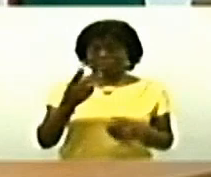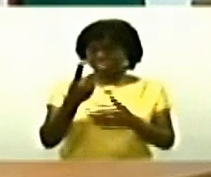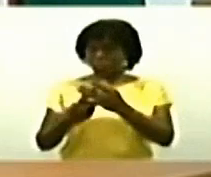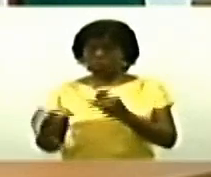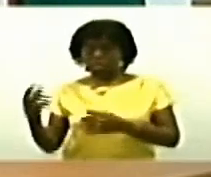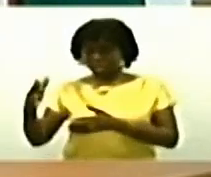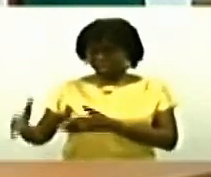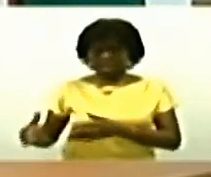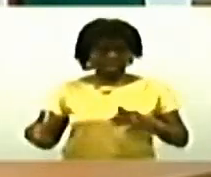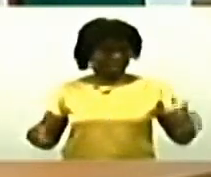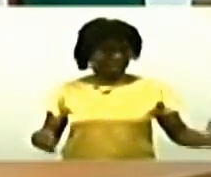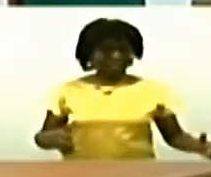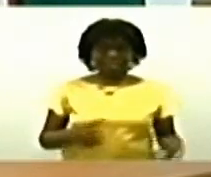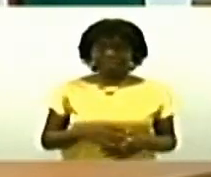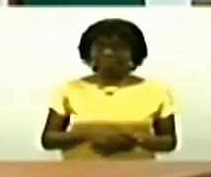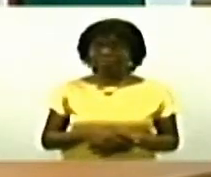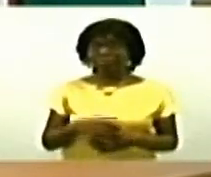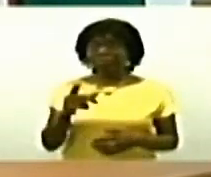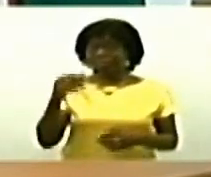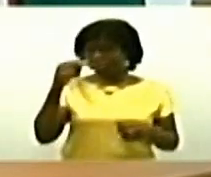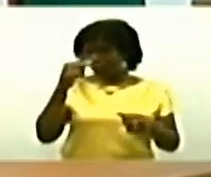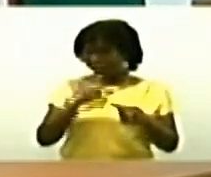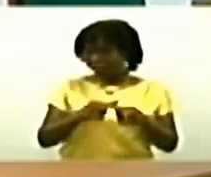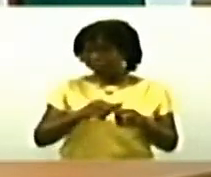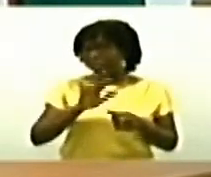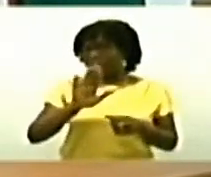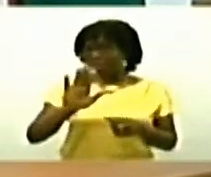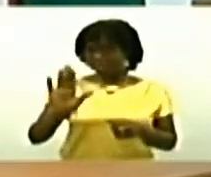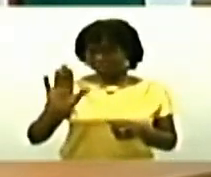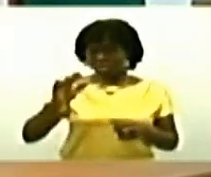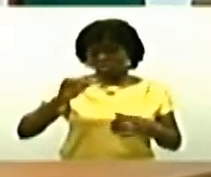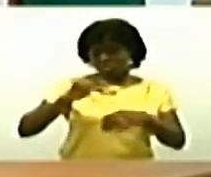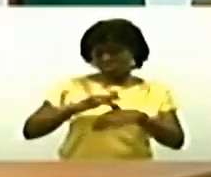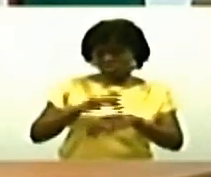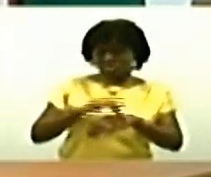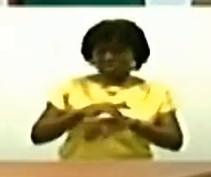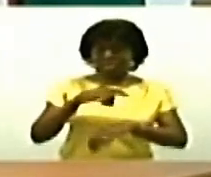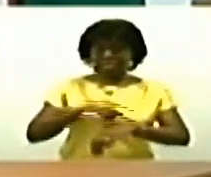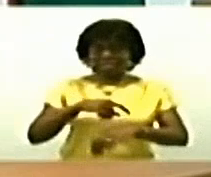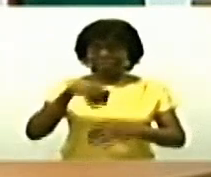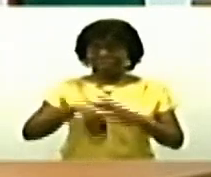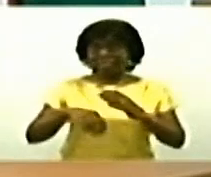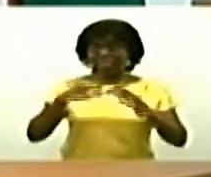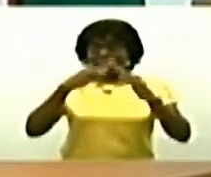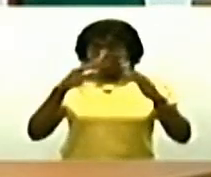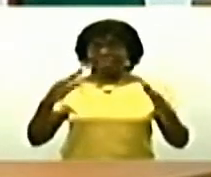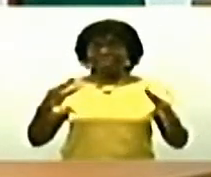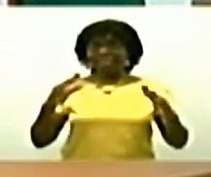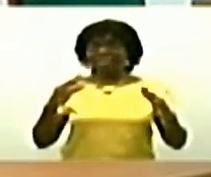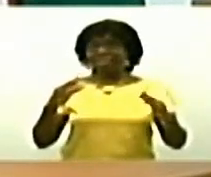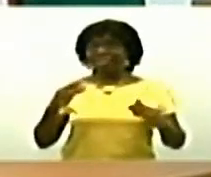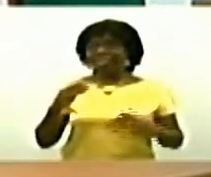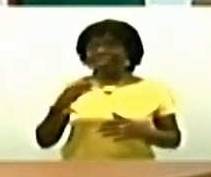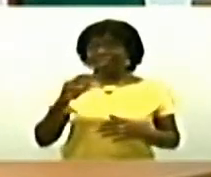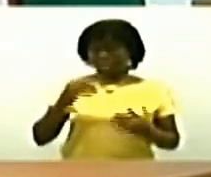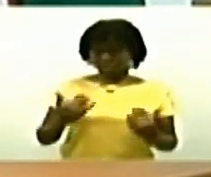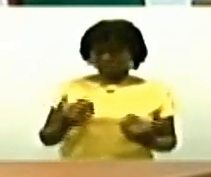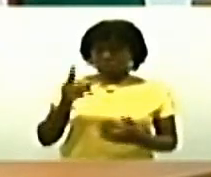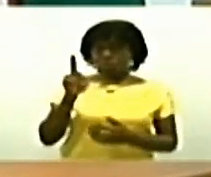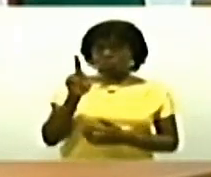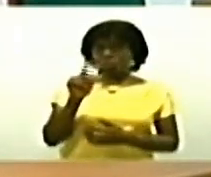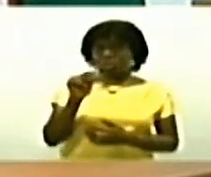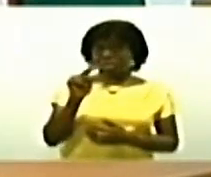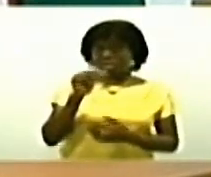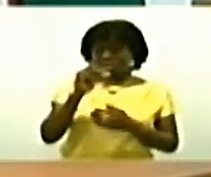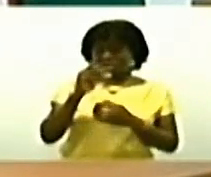sides, I recall my early sojourn in this house. It's now 27